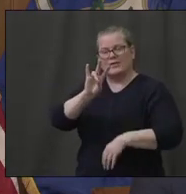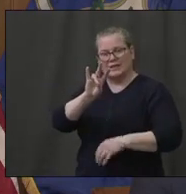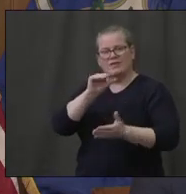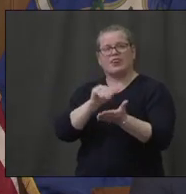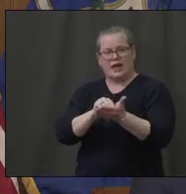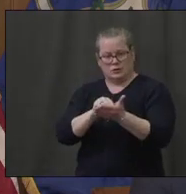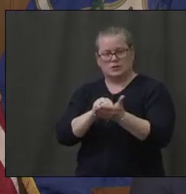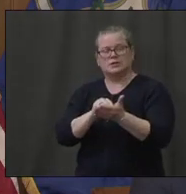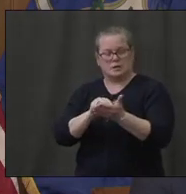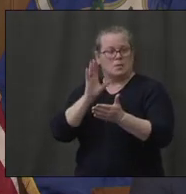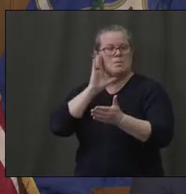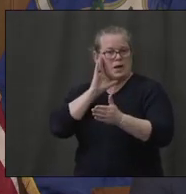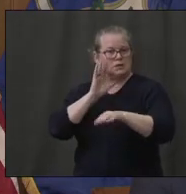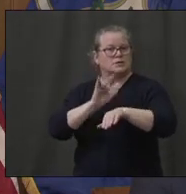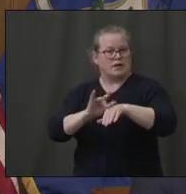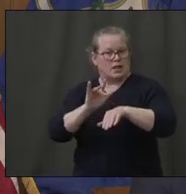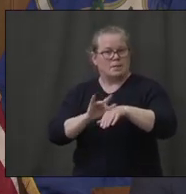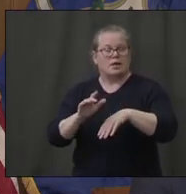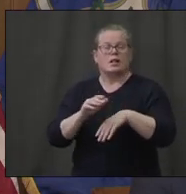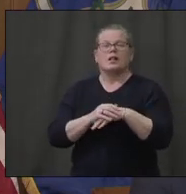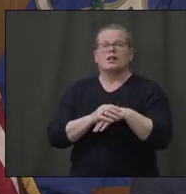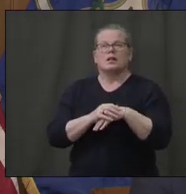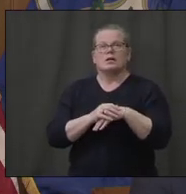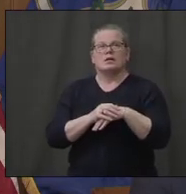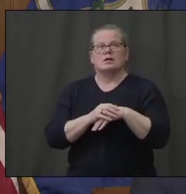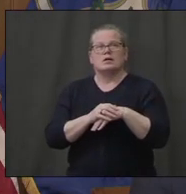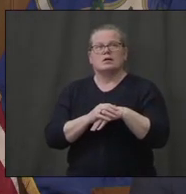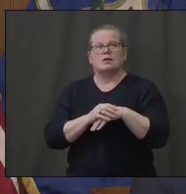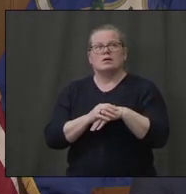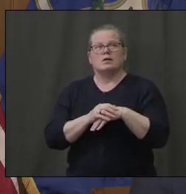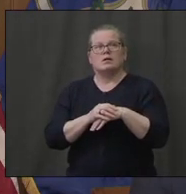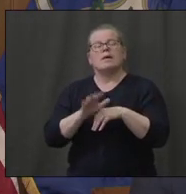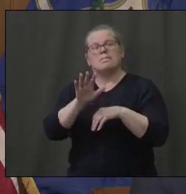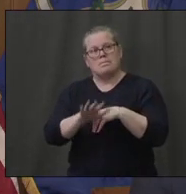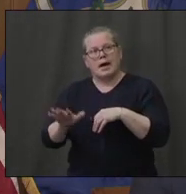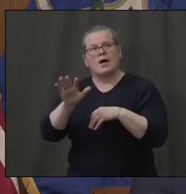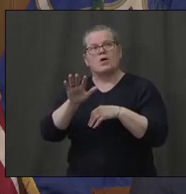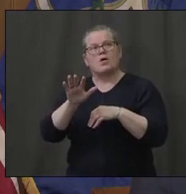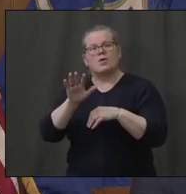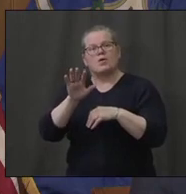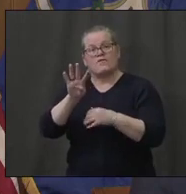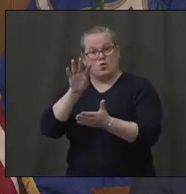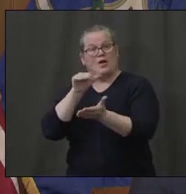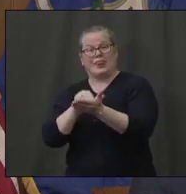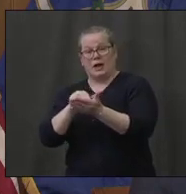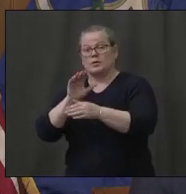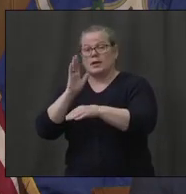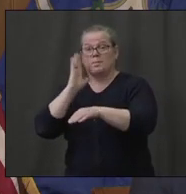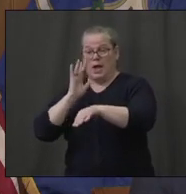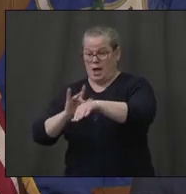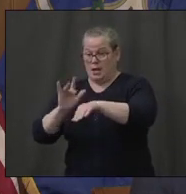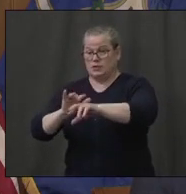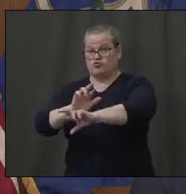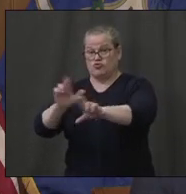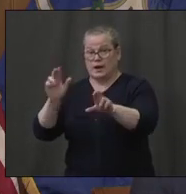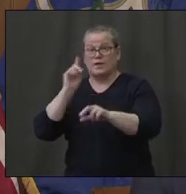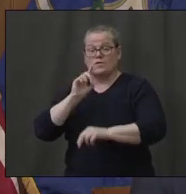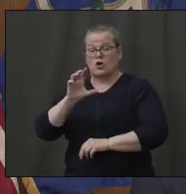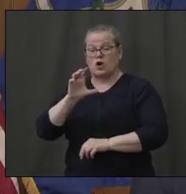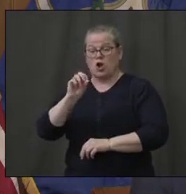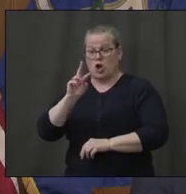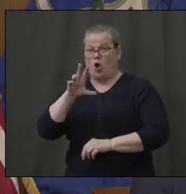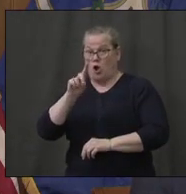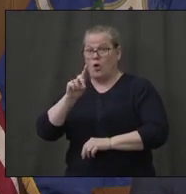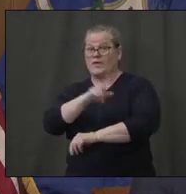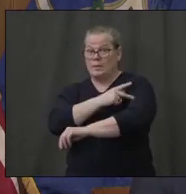which about 4,000 are available for COVID patients, a portion of those which are actually occupied